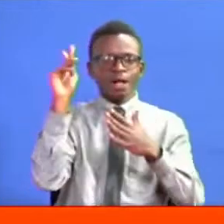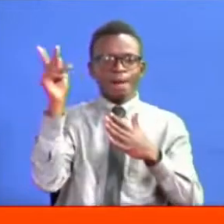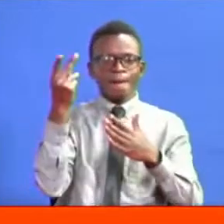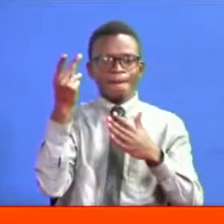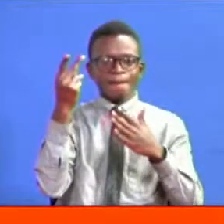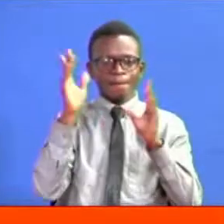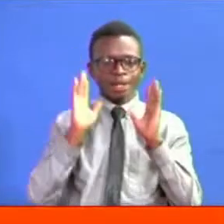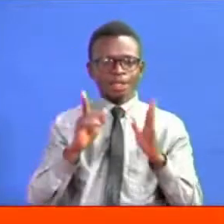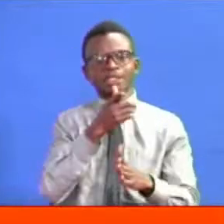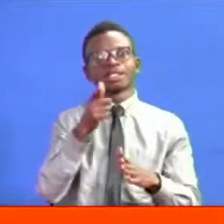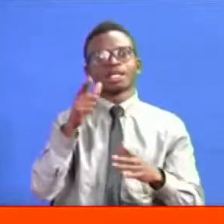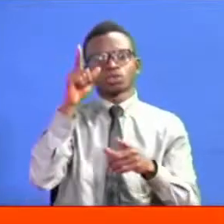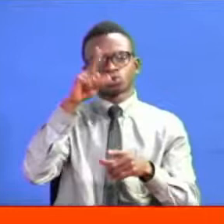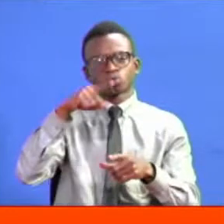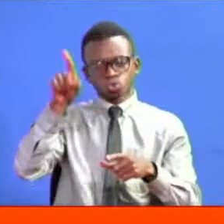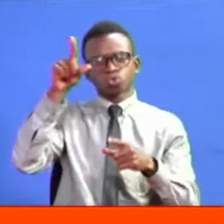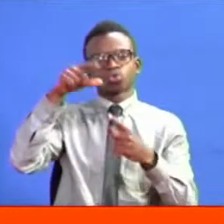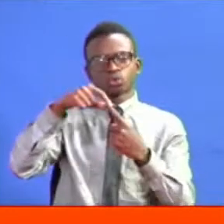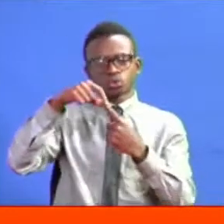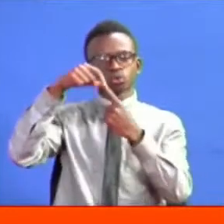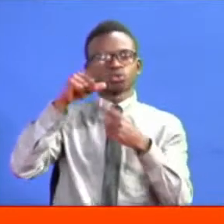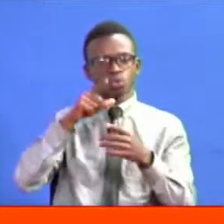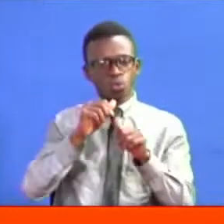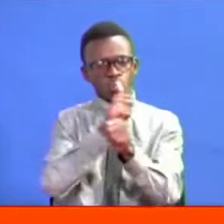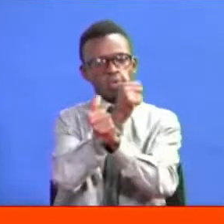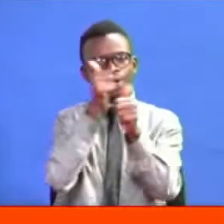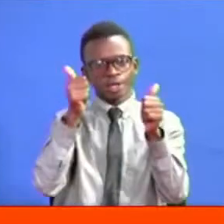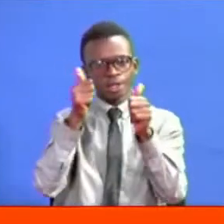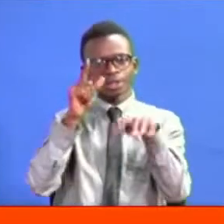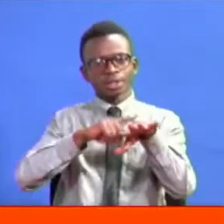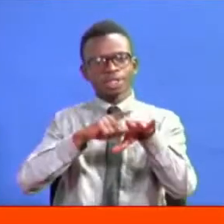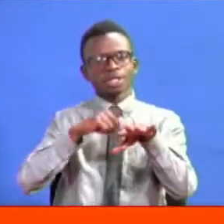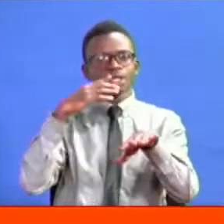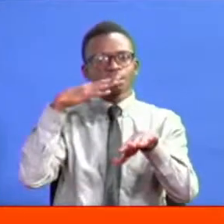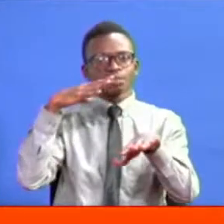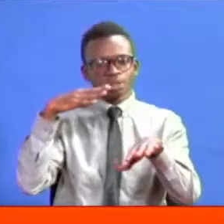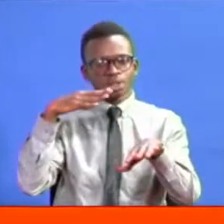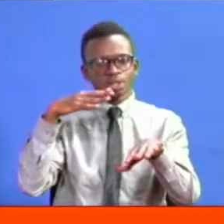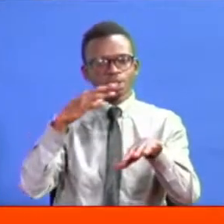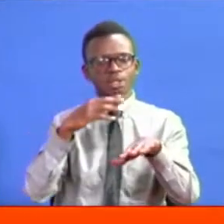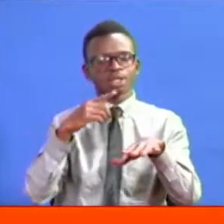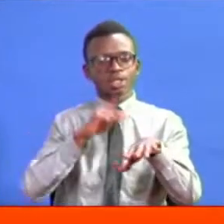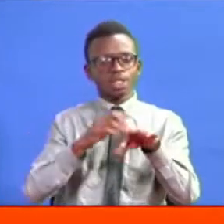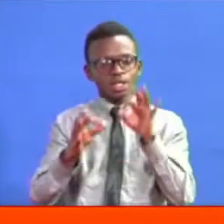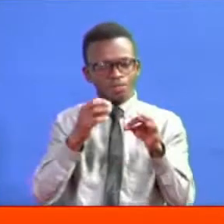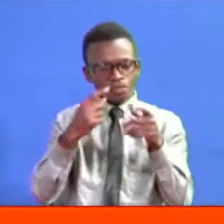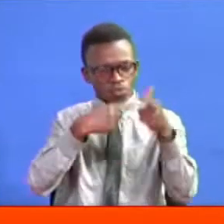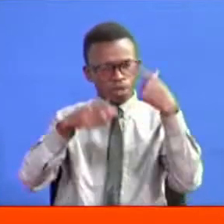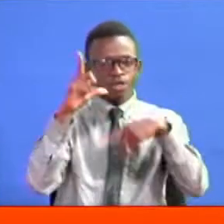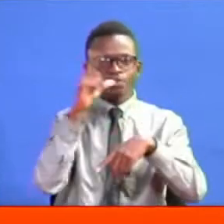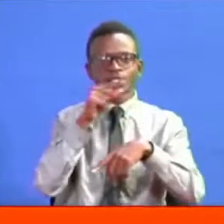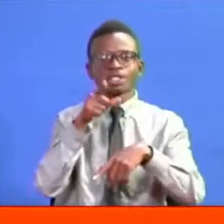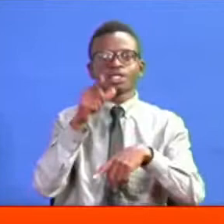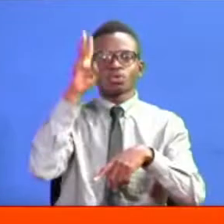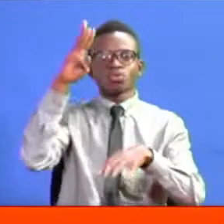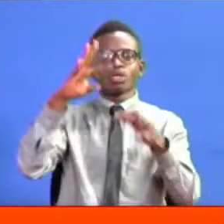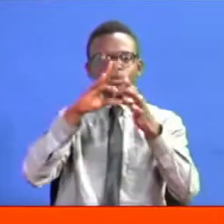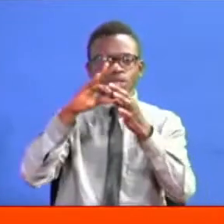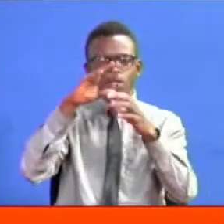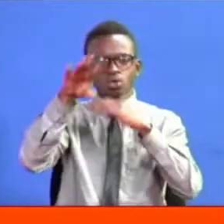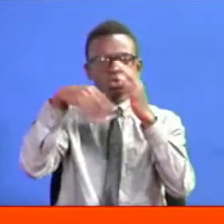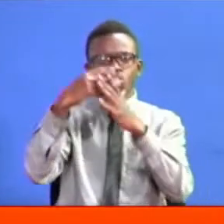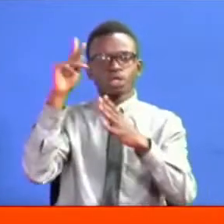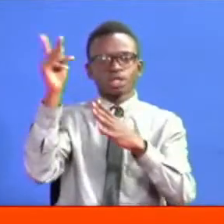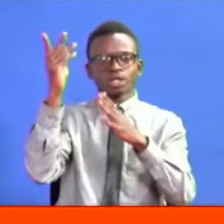right decision in the ballot, as he said that if elected president, he will ensure he unites all Kenyans. Take a